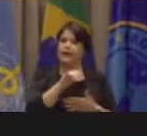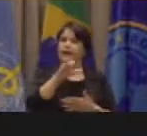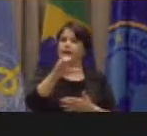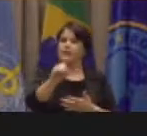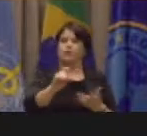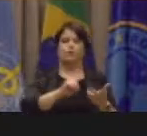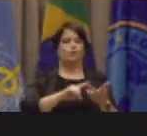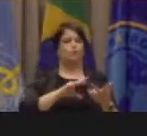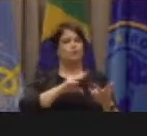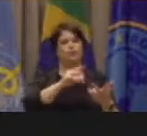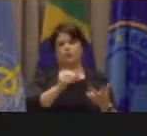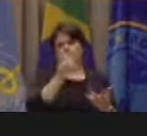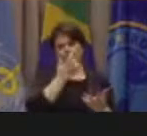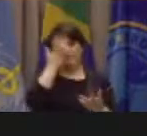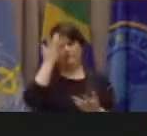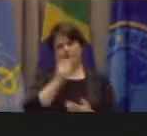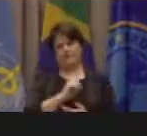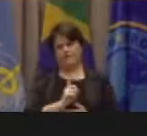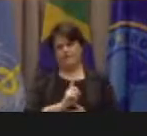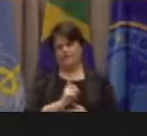in the SUS system.